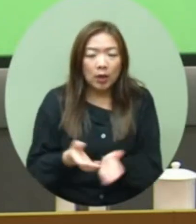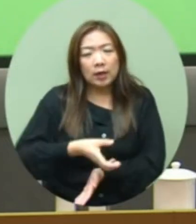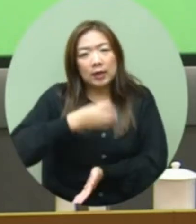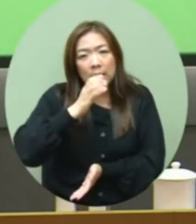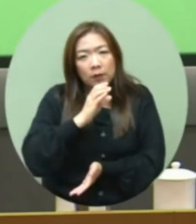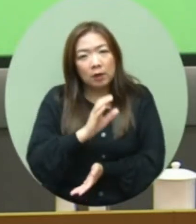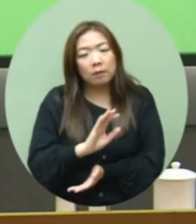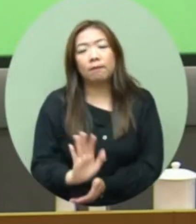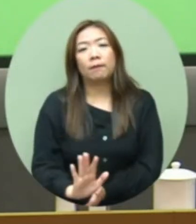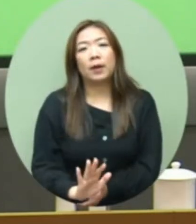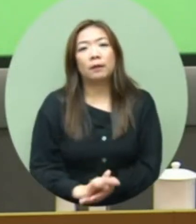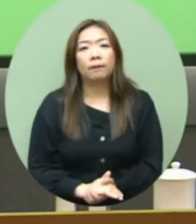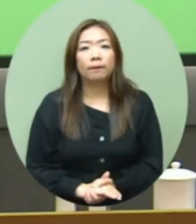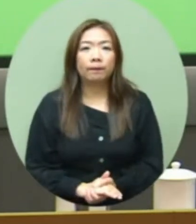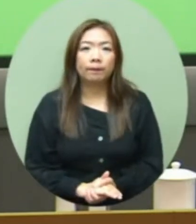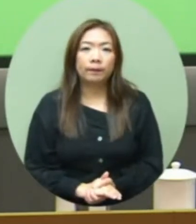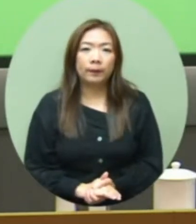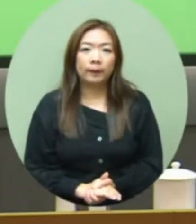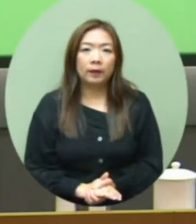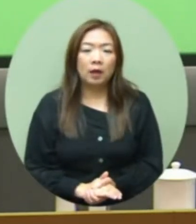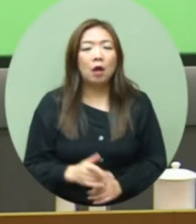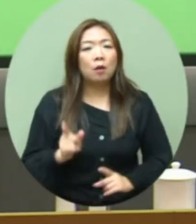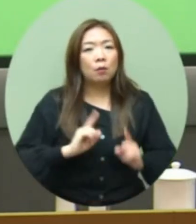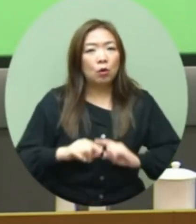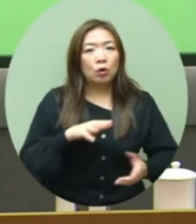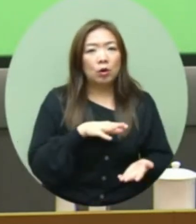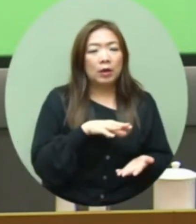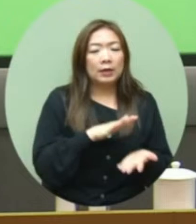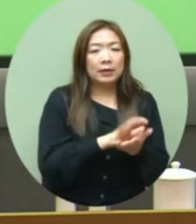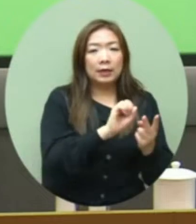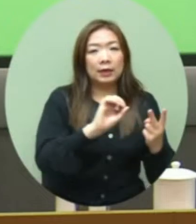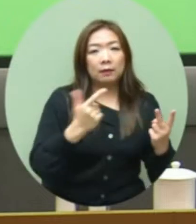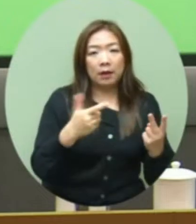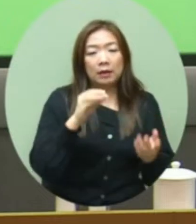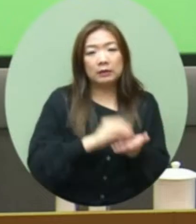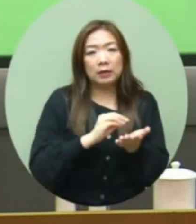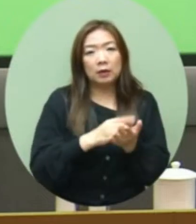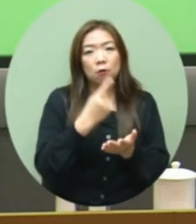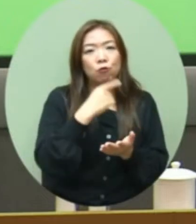We do not encourage people to drink.